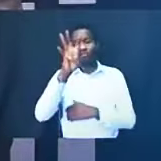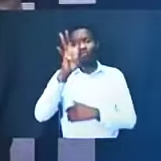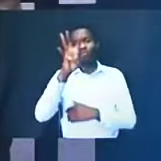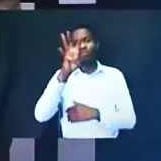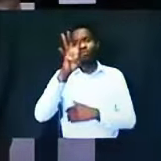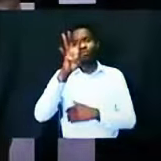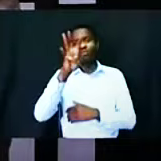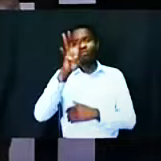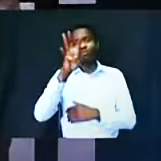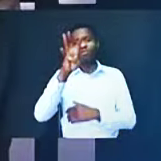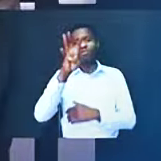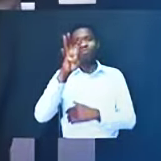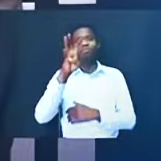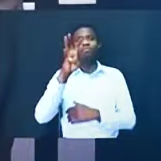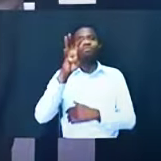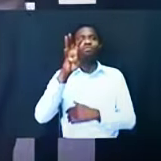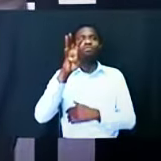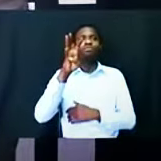Modeling.